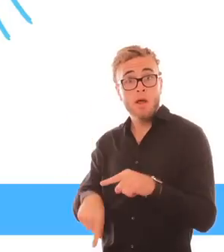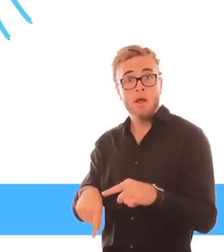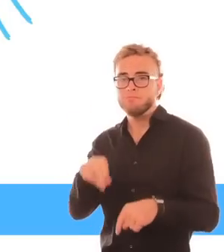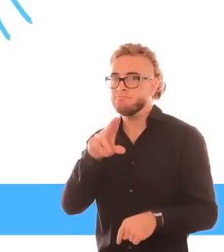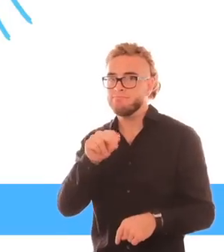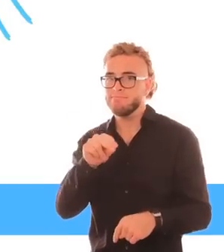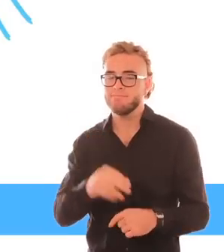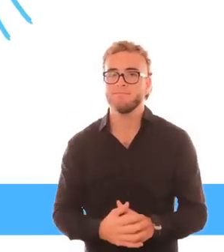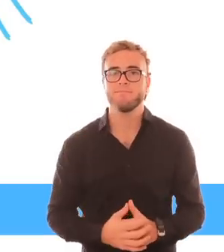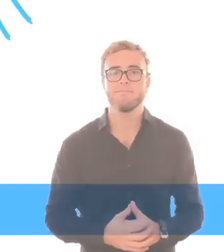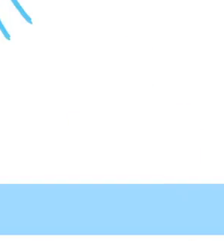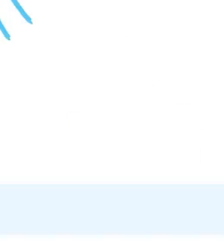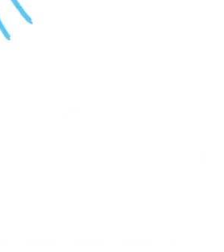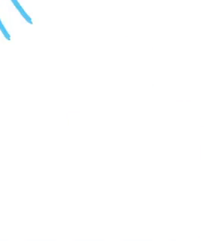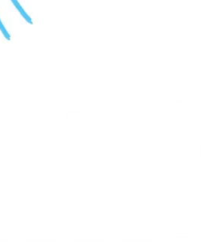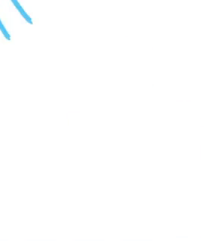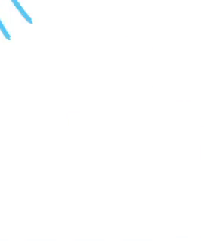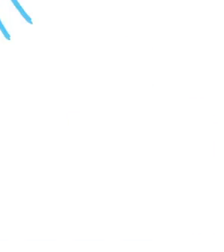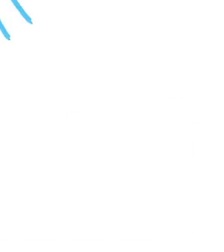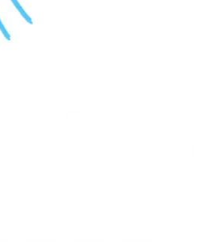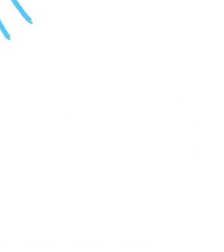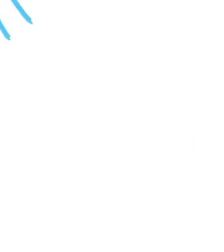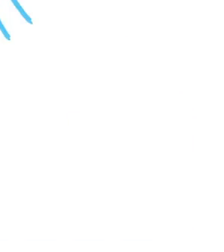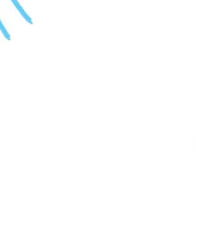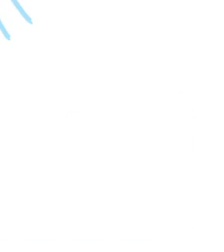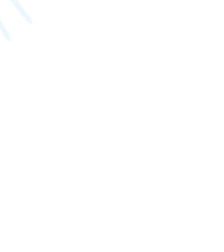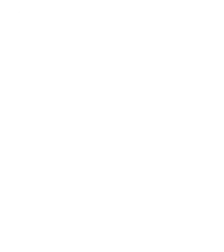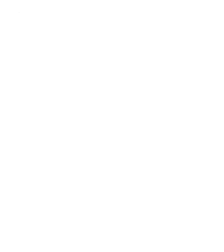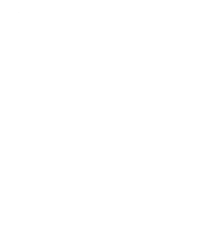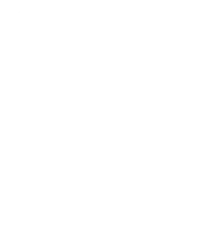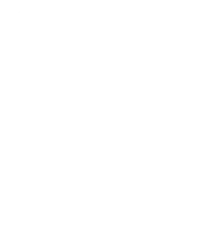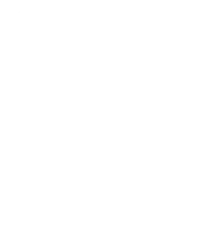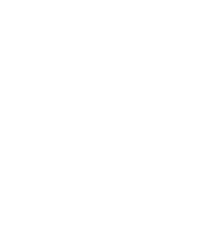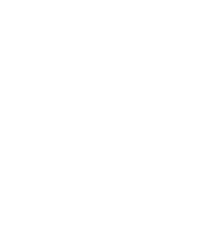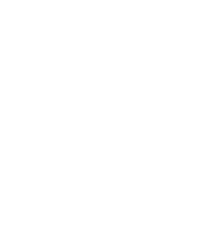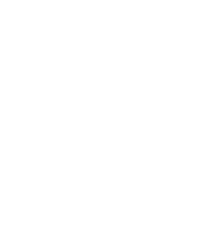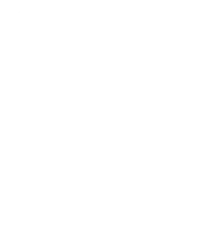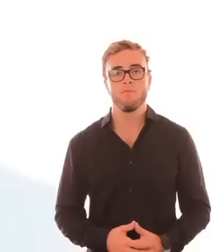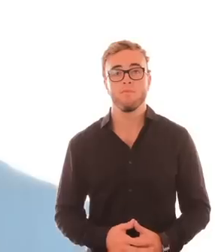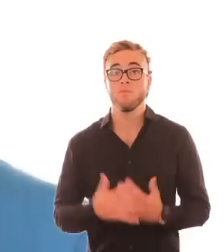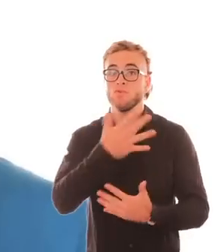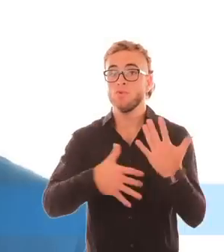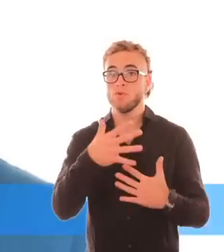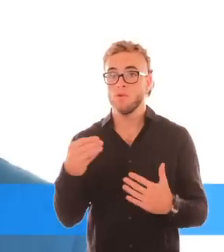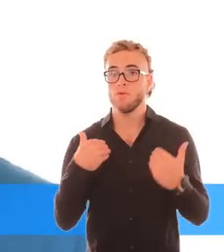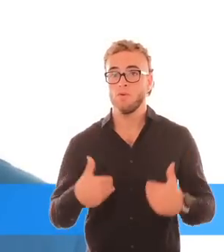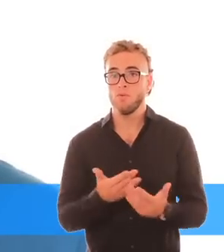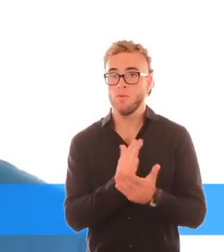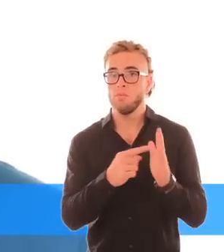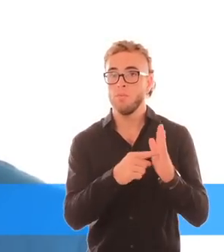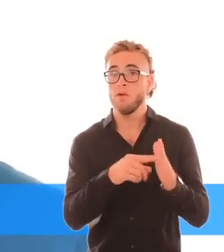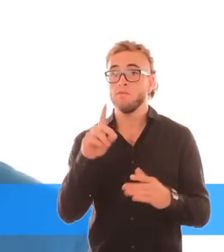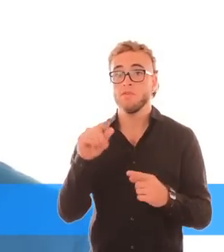disabled. Animation of man walking towards ballot box. Stairs prevent wheelchair user from reaching ballot box. The social and